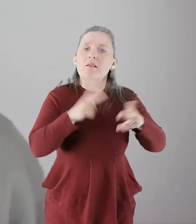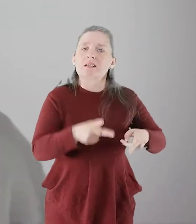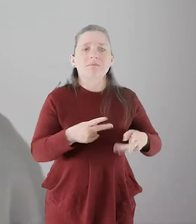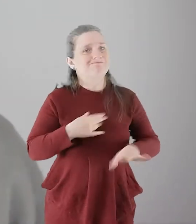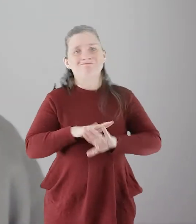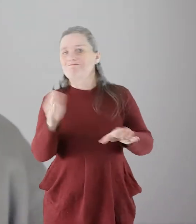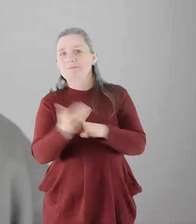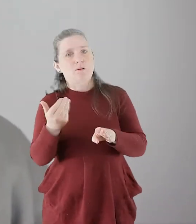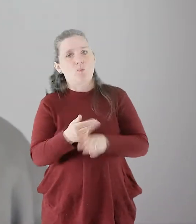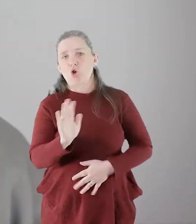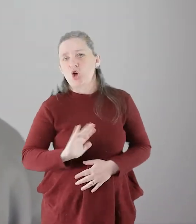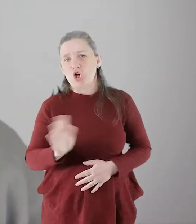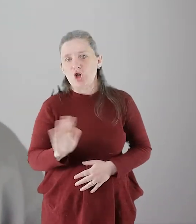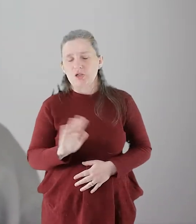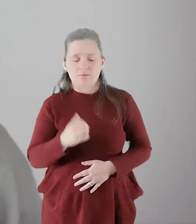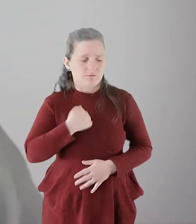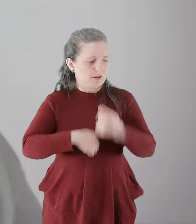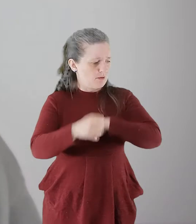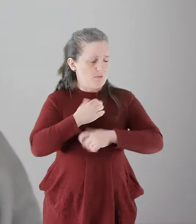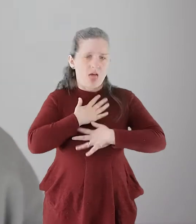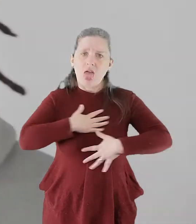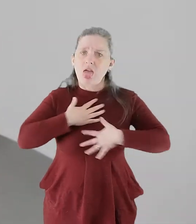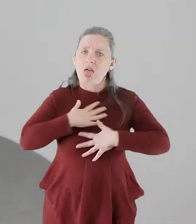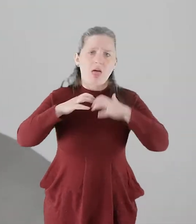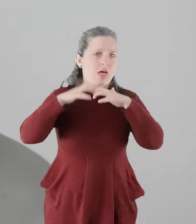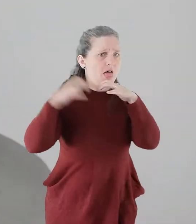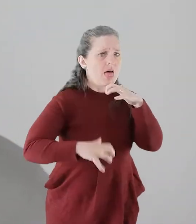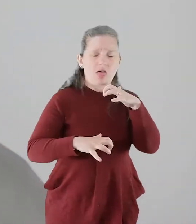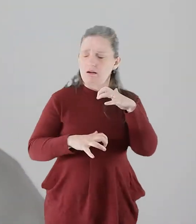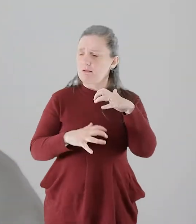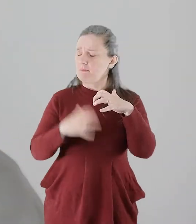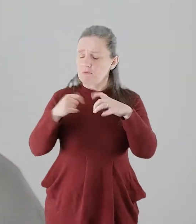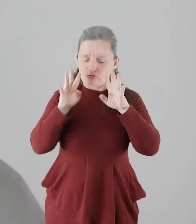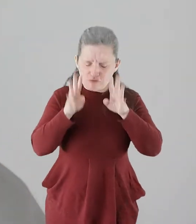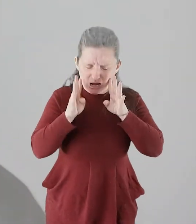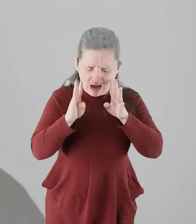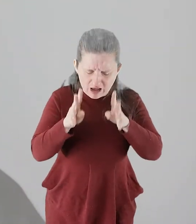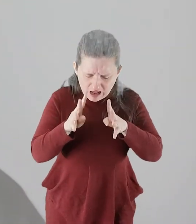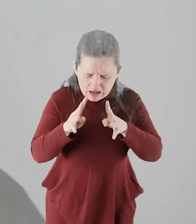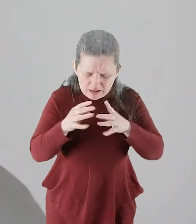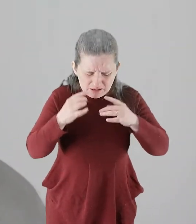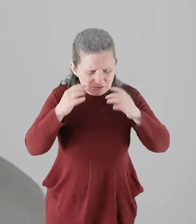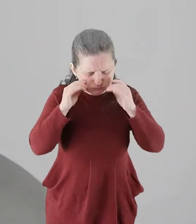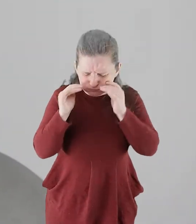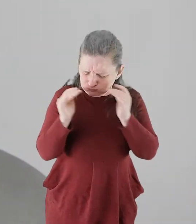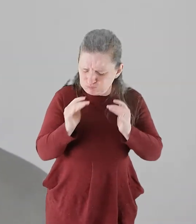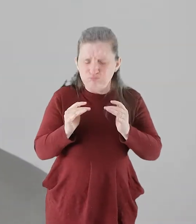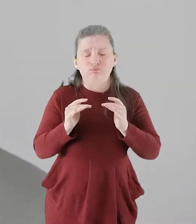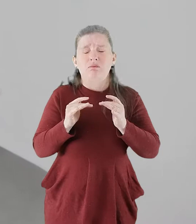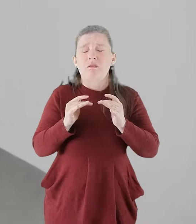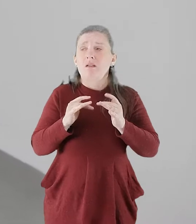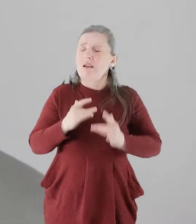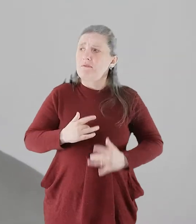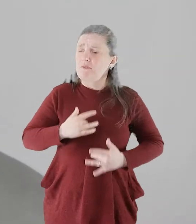but it didn't work. And I ended up having a bit of a breakdown. And I was crying, and after I had cried and was in floods of